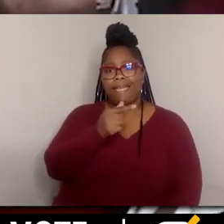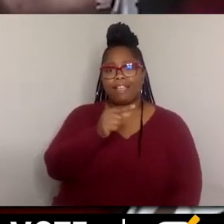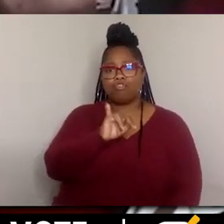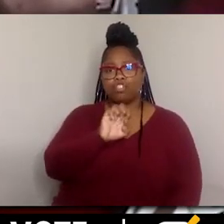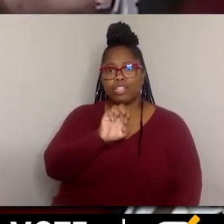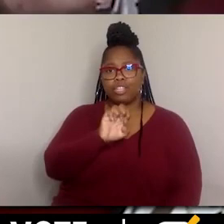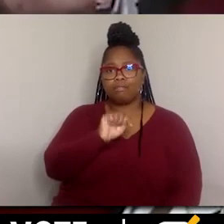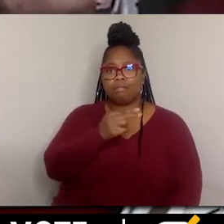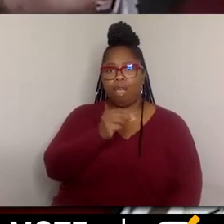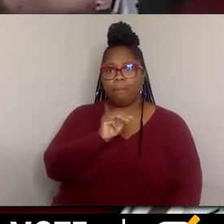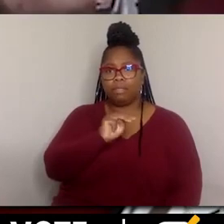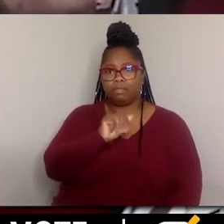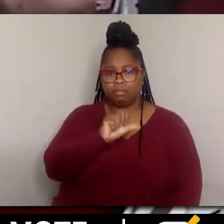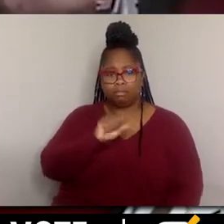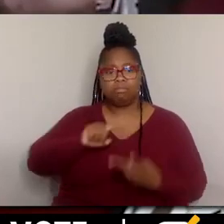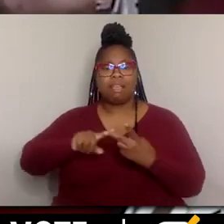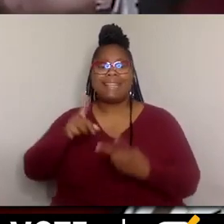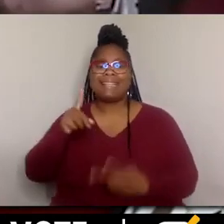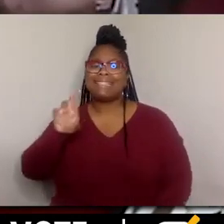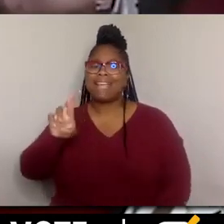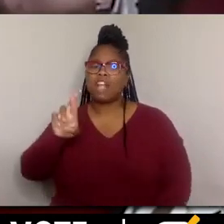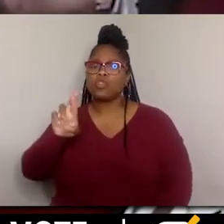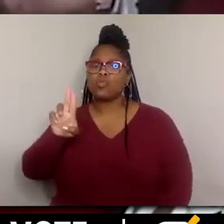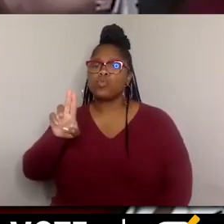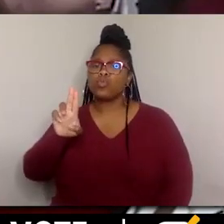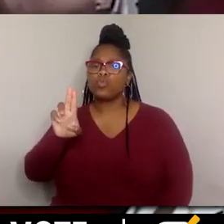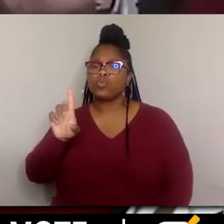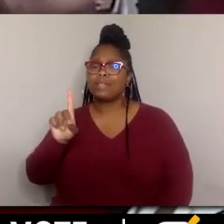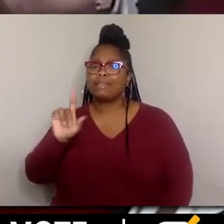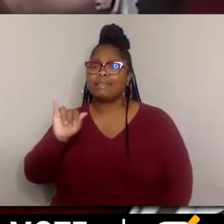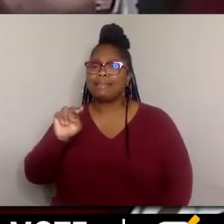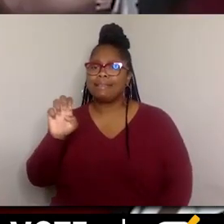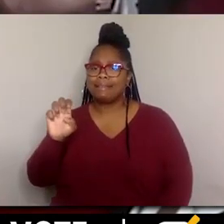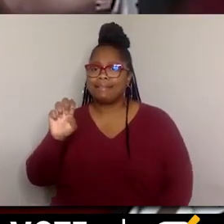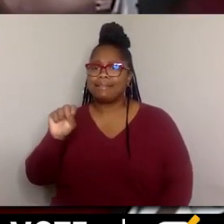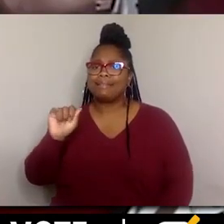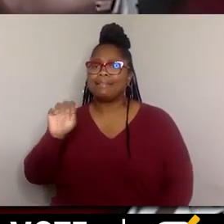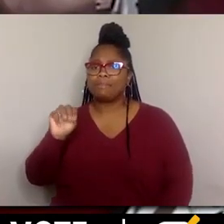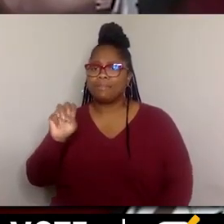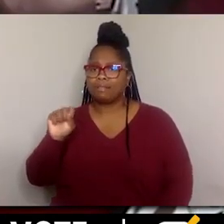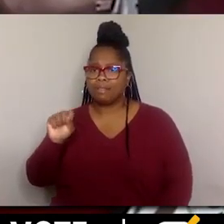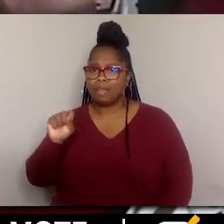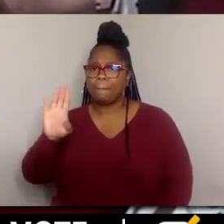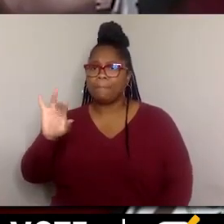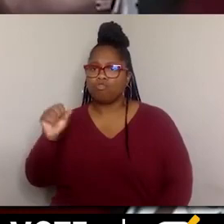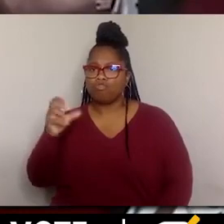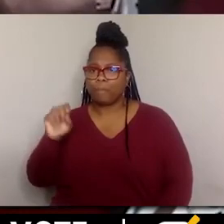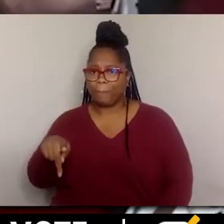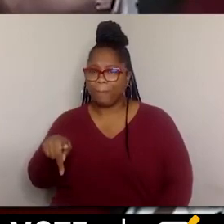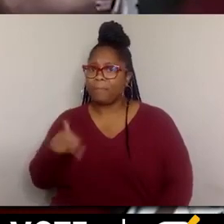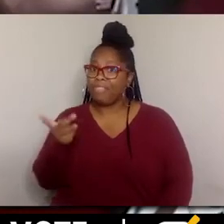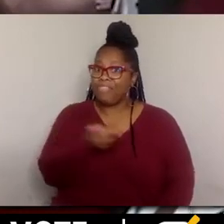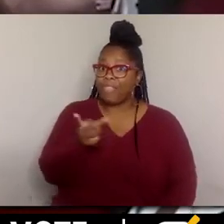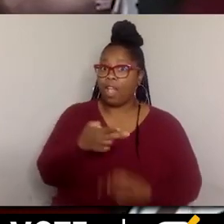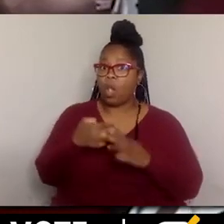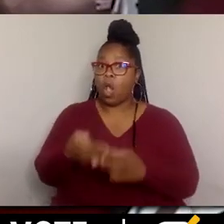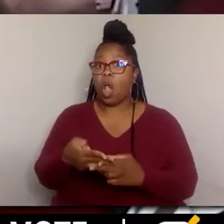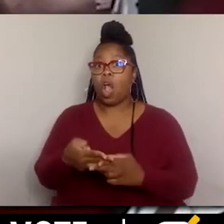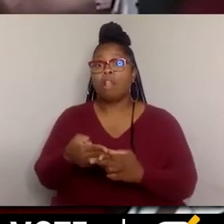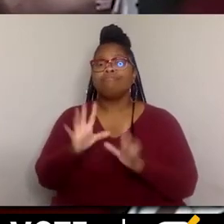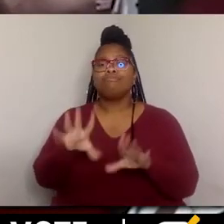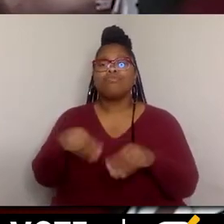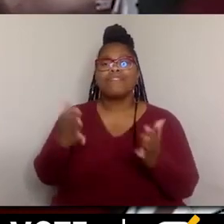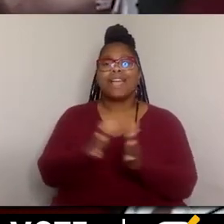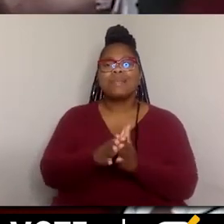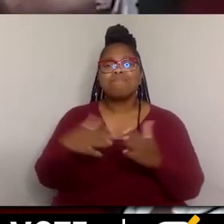Bishop call books that provide both mirrors and windows to their